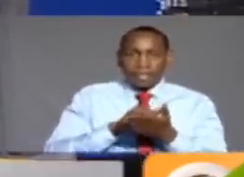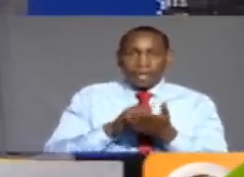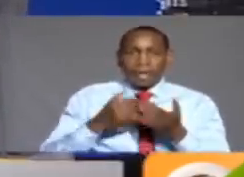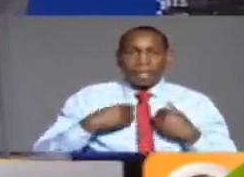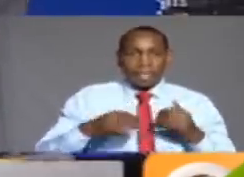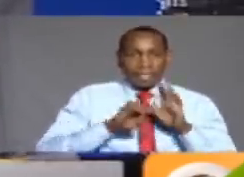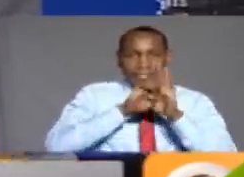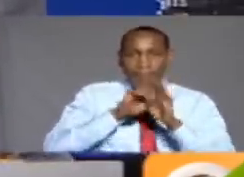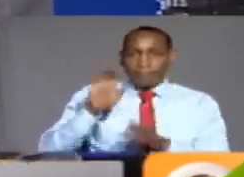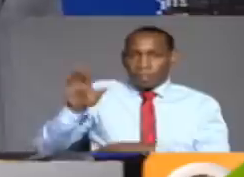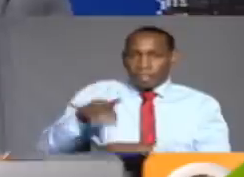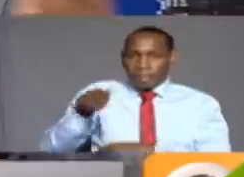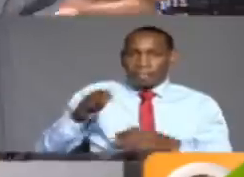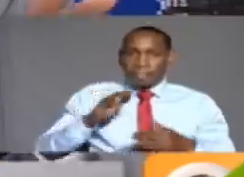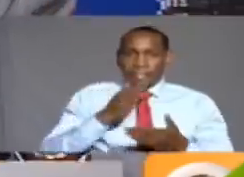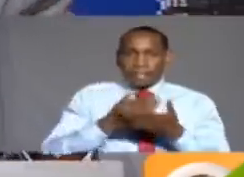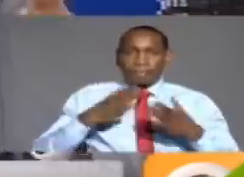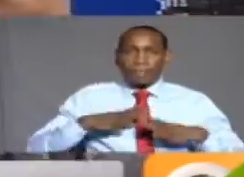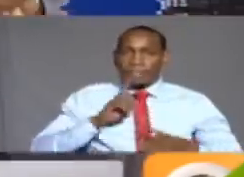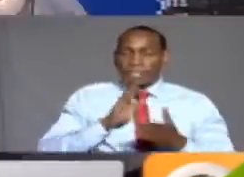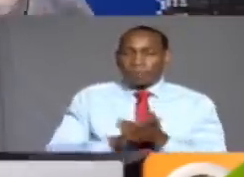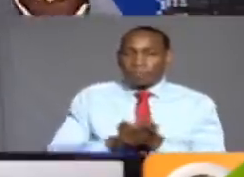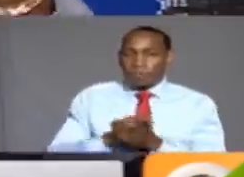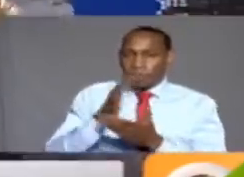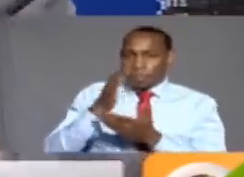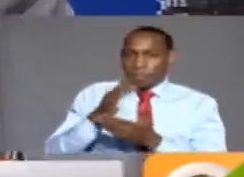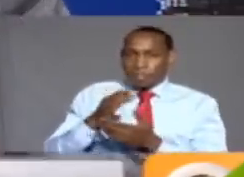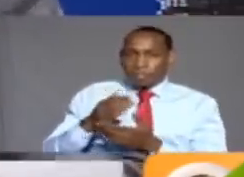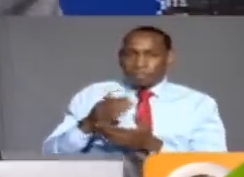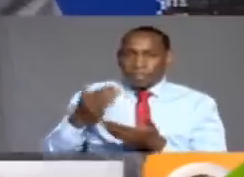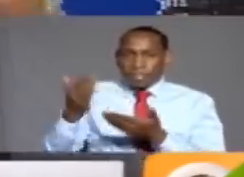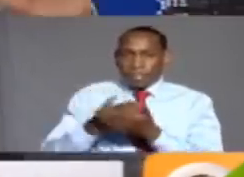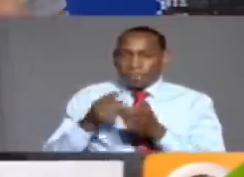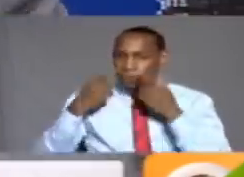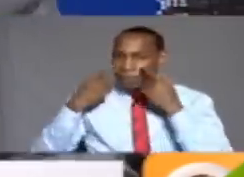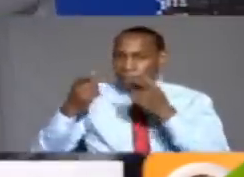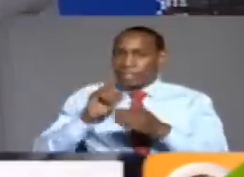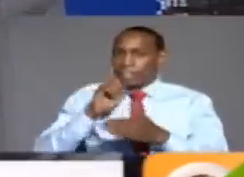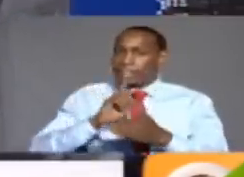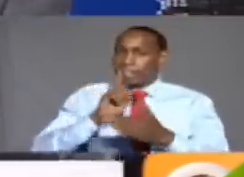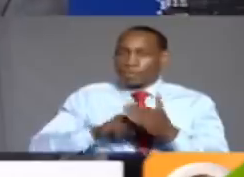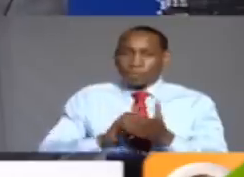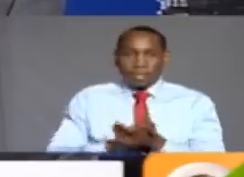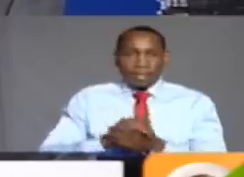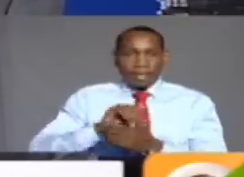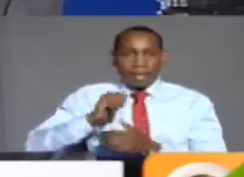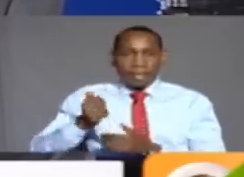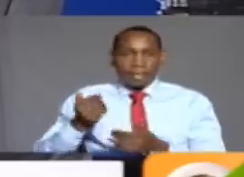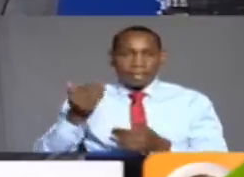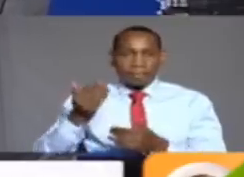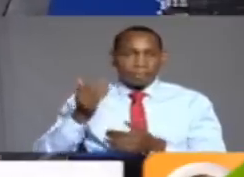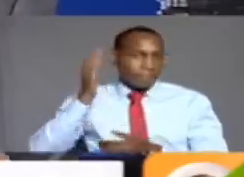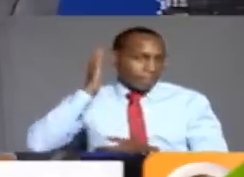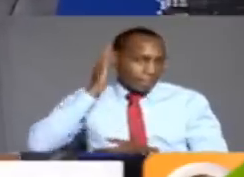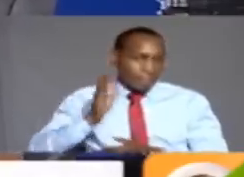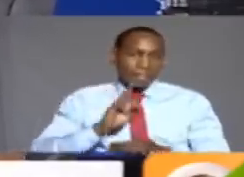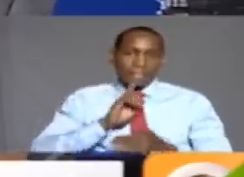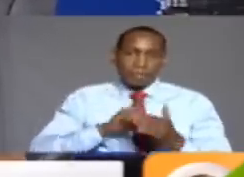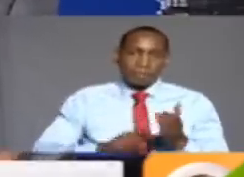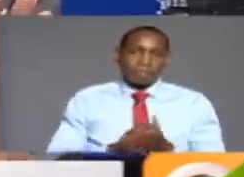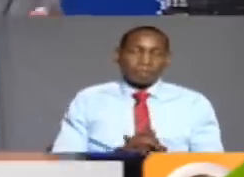that elephant. Some people said, what is this? They said, they touched the tusker, they said, it's a hard thing. Others touched the ears, and he's still